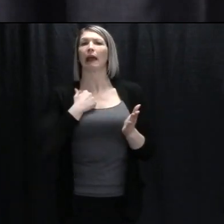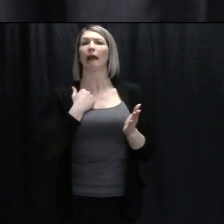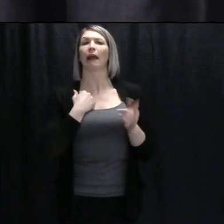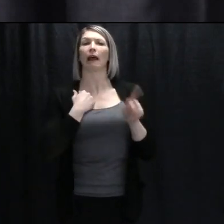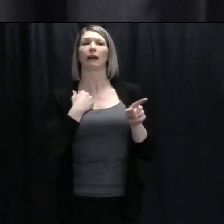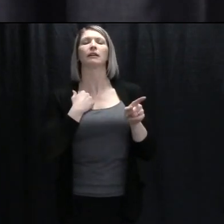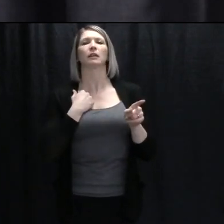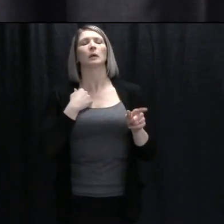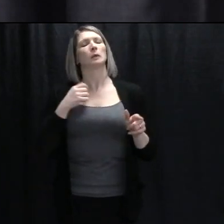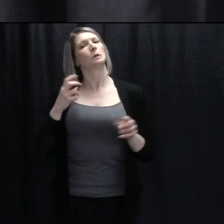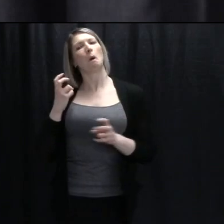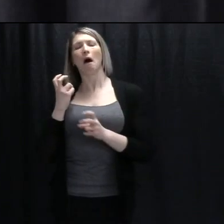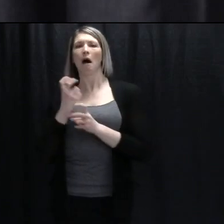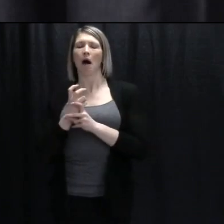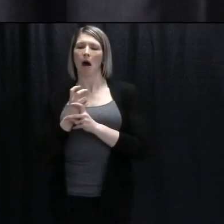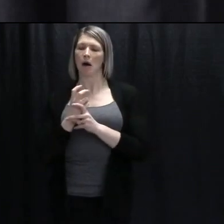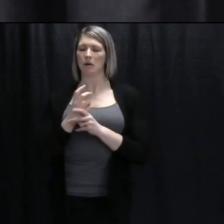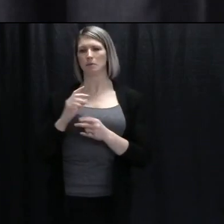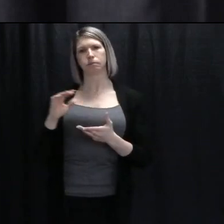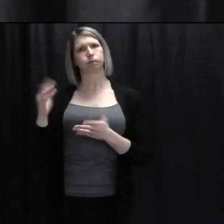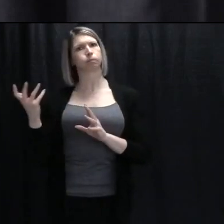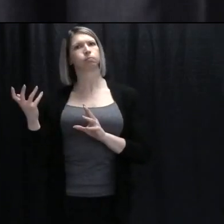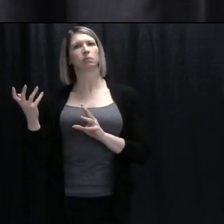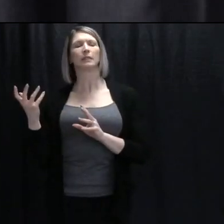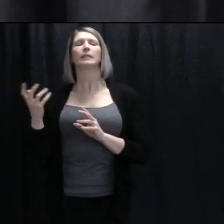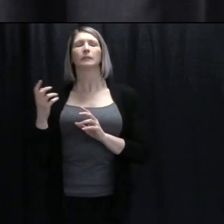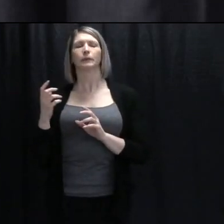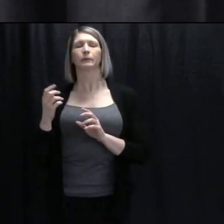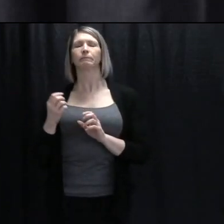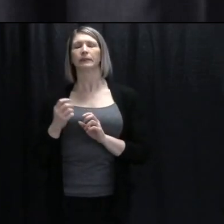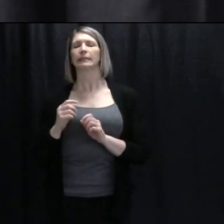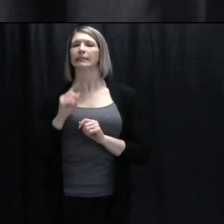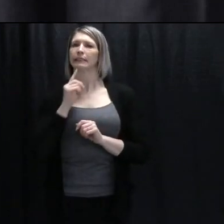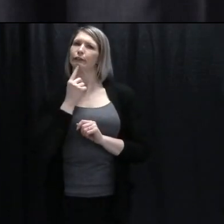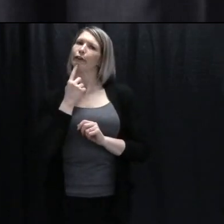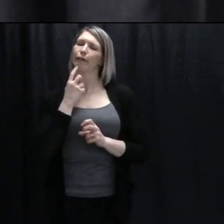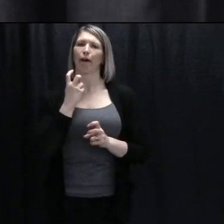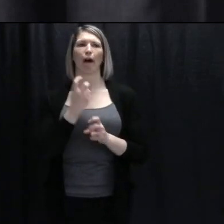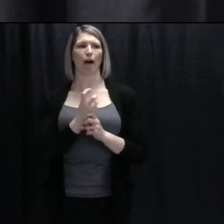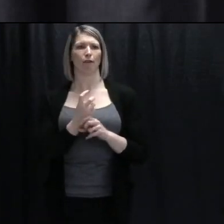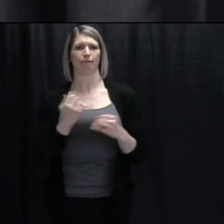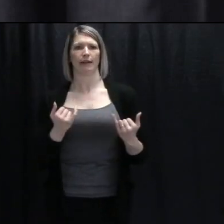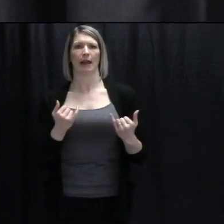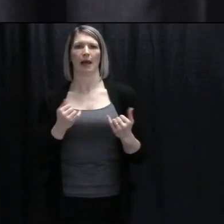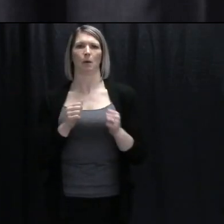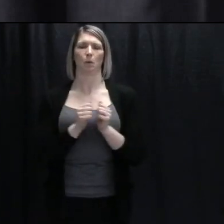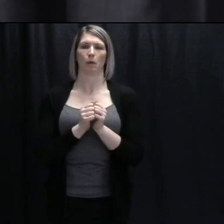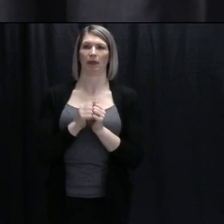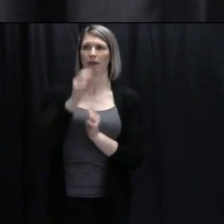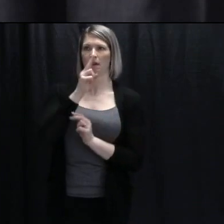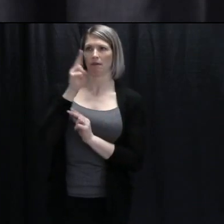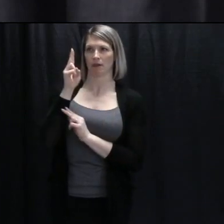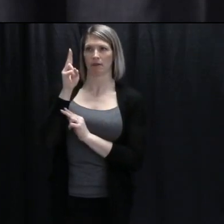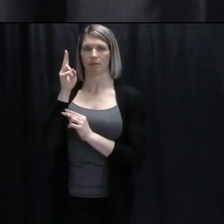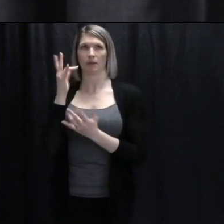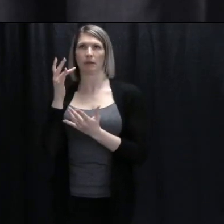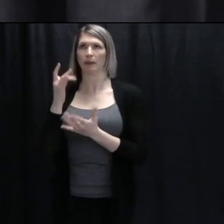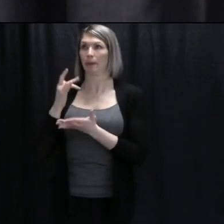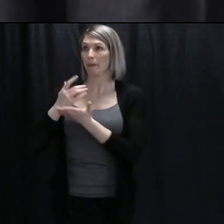delivered in an unpredictable fashion, which is producing the challenges on the front line because of the increased demand for PPE.